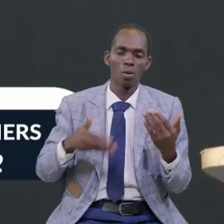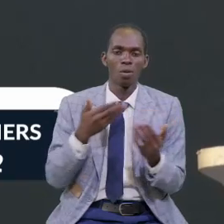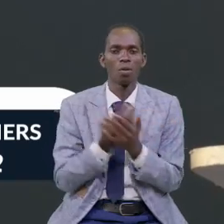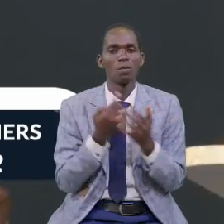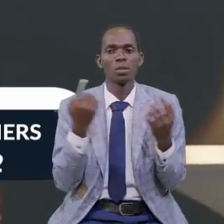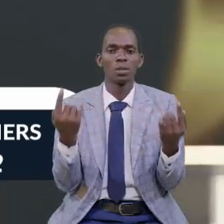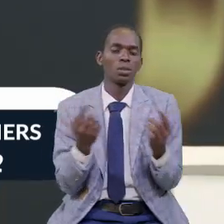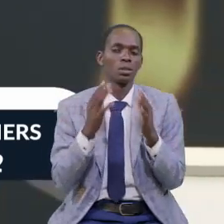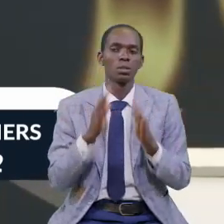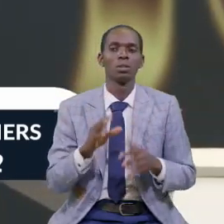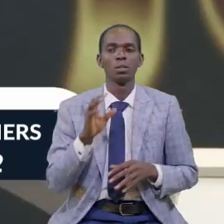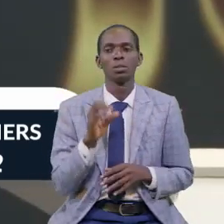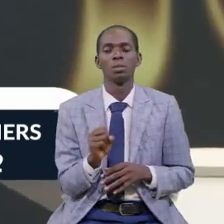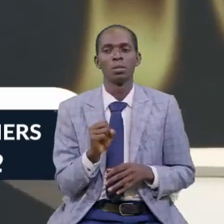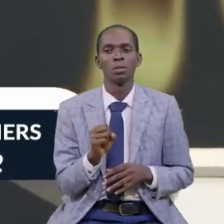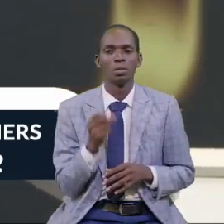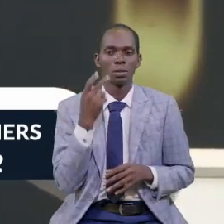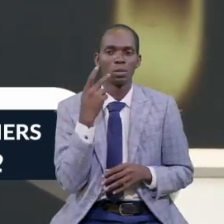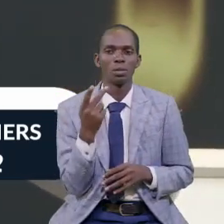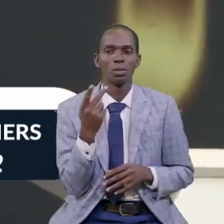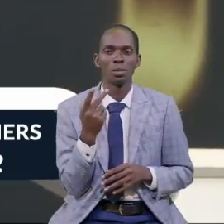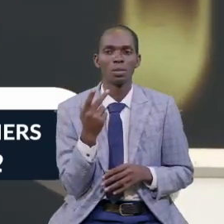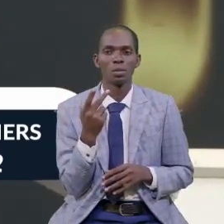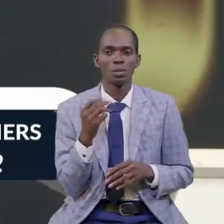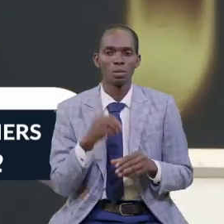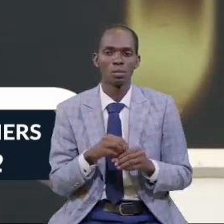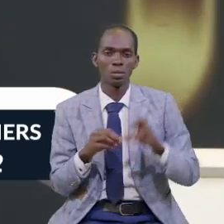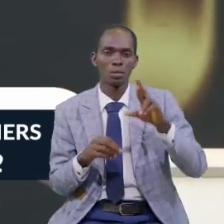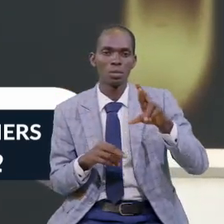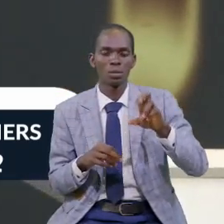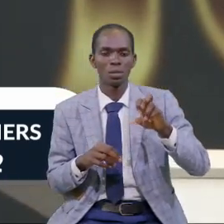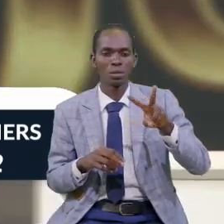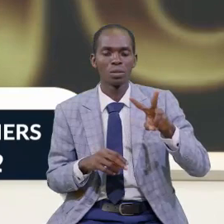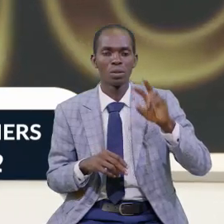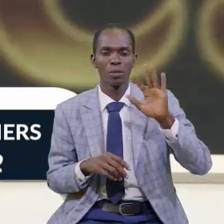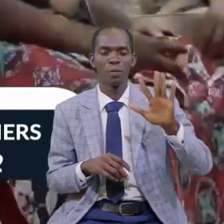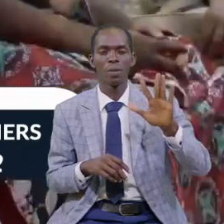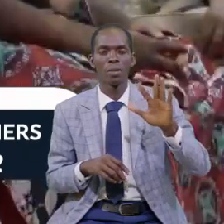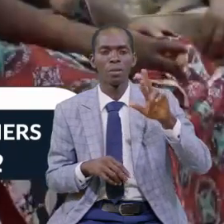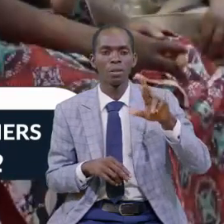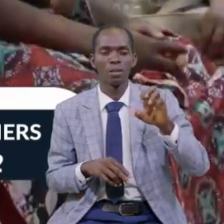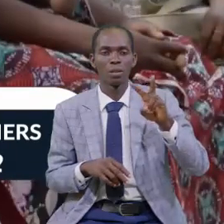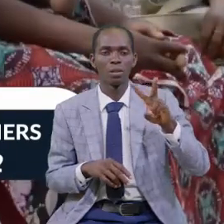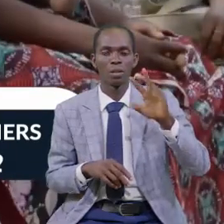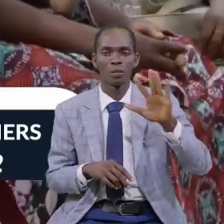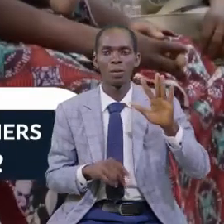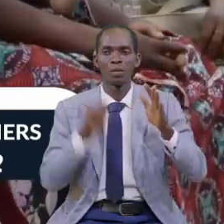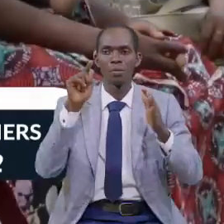It tells us in Revelation chapter 5, reading from verse 8.